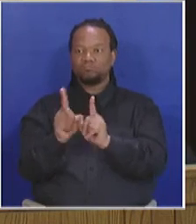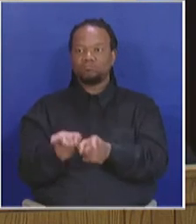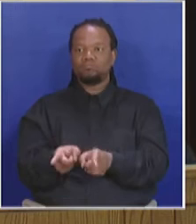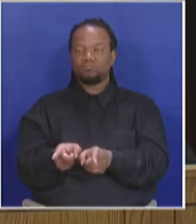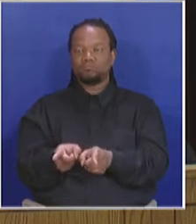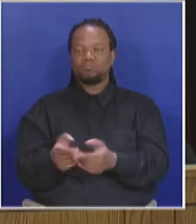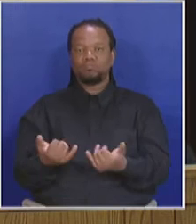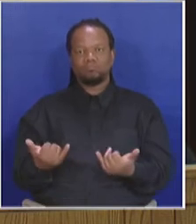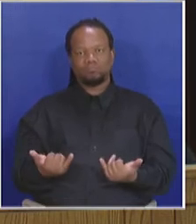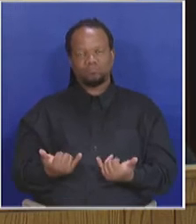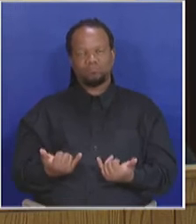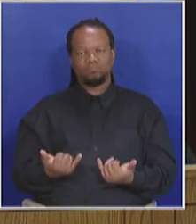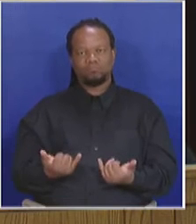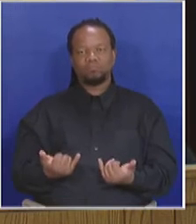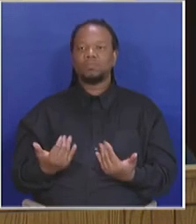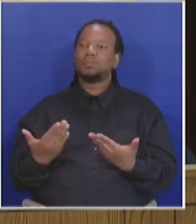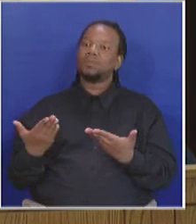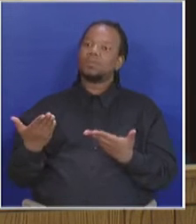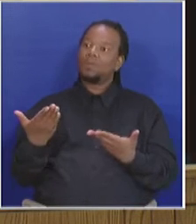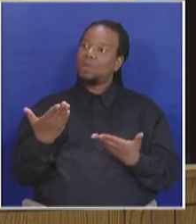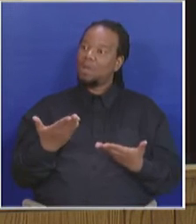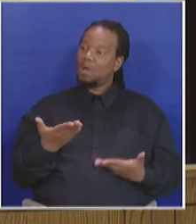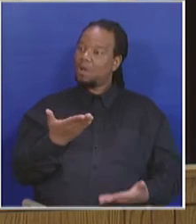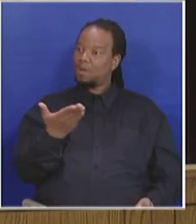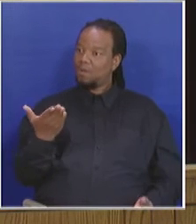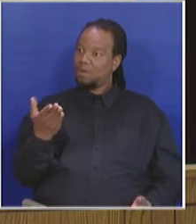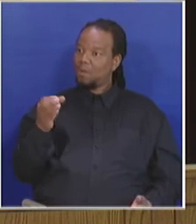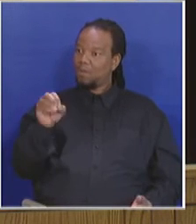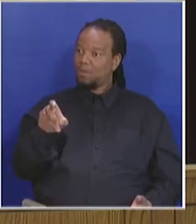We now wish to give you the opportunity